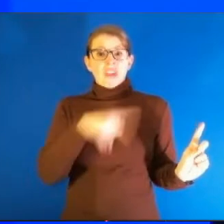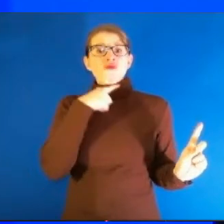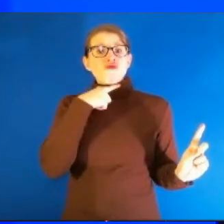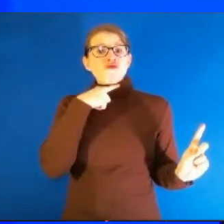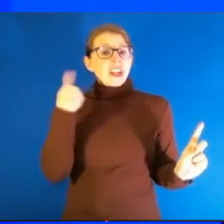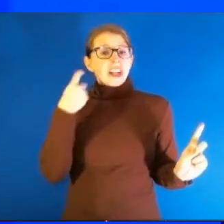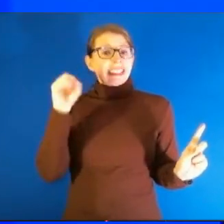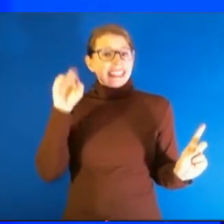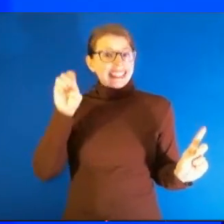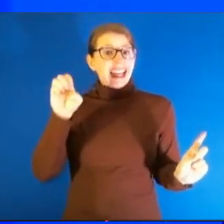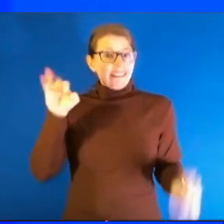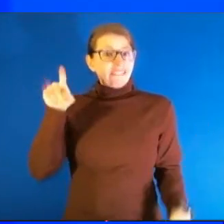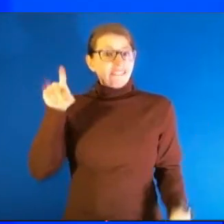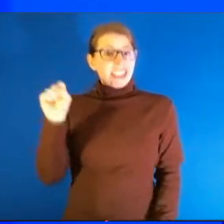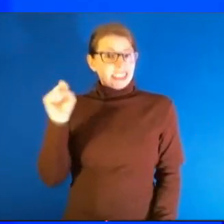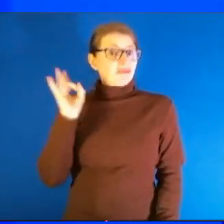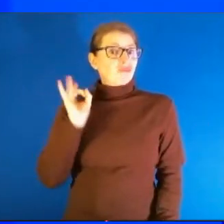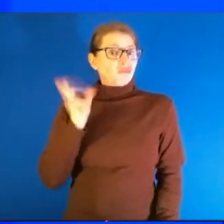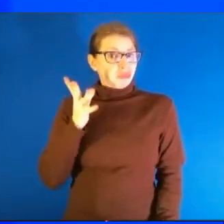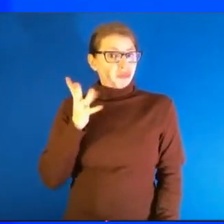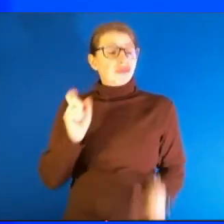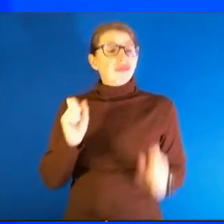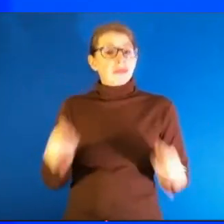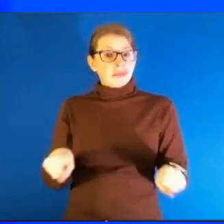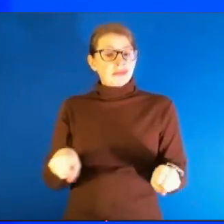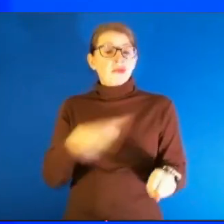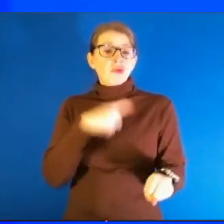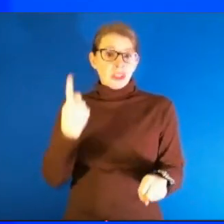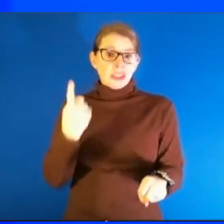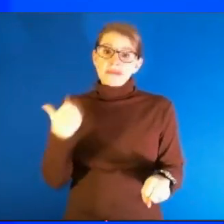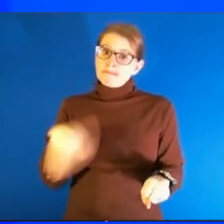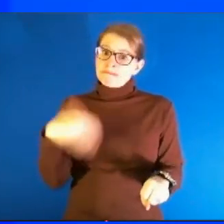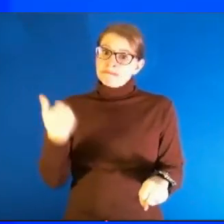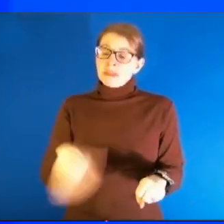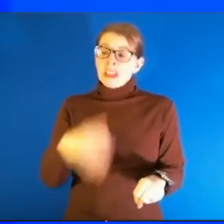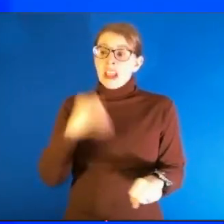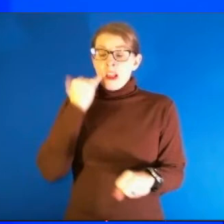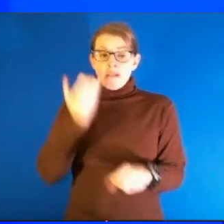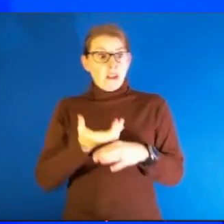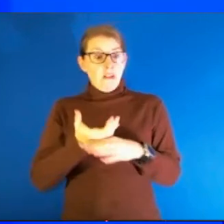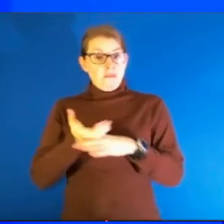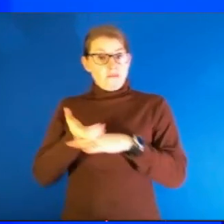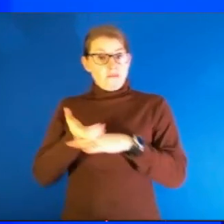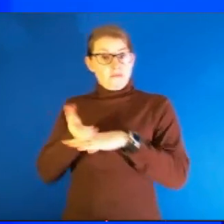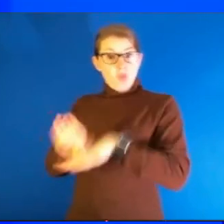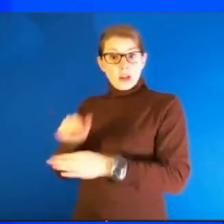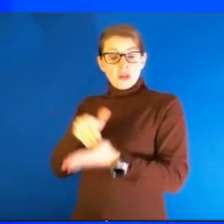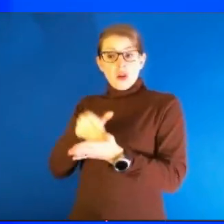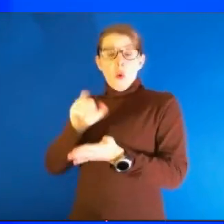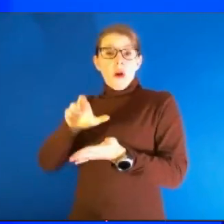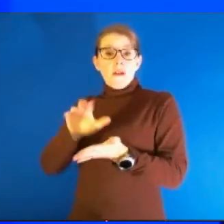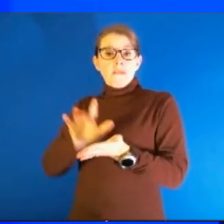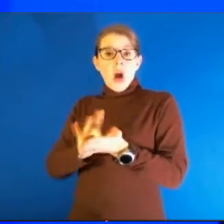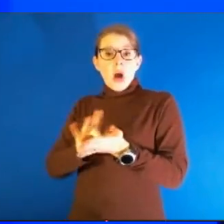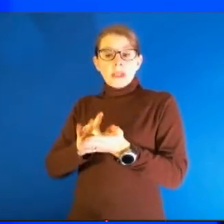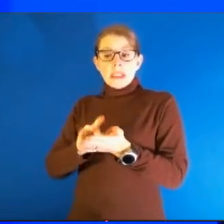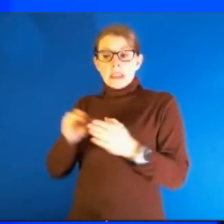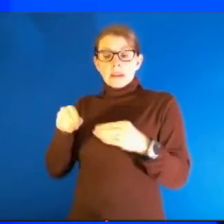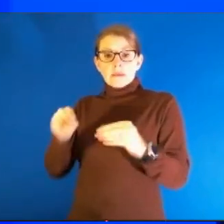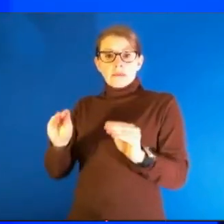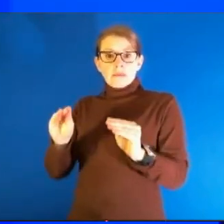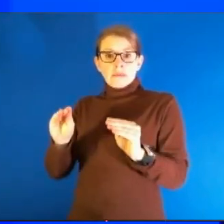risks. And so if there's something in place that forces a physician to write or forces a pharmacist to dispense something that they know for a